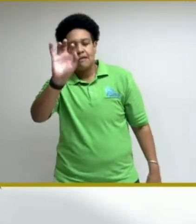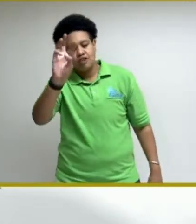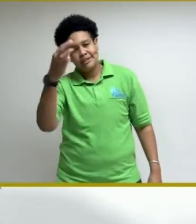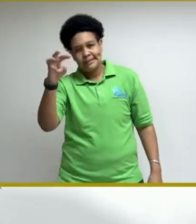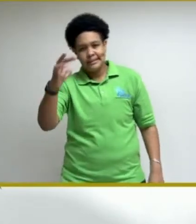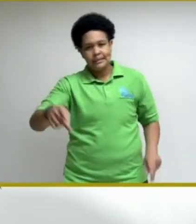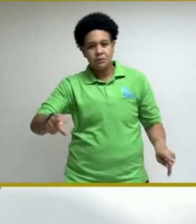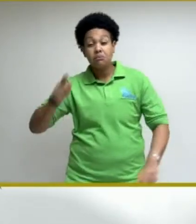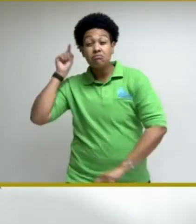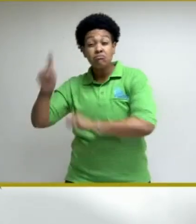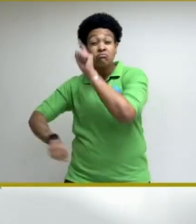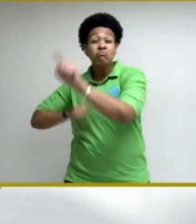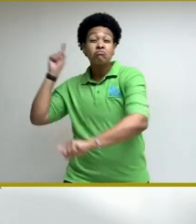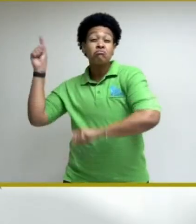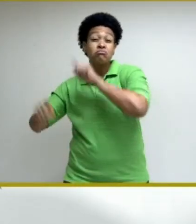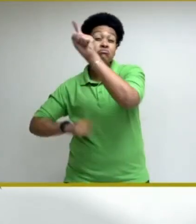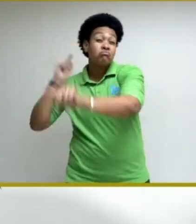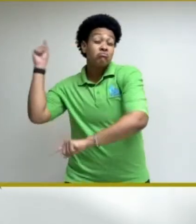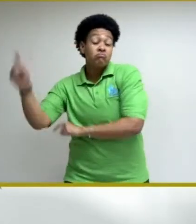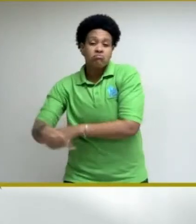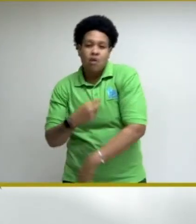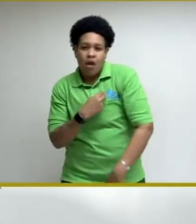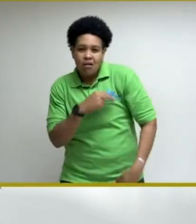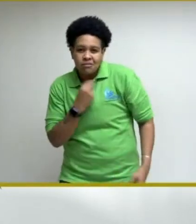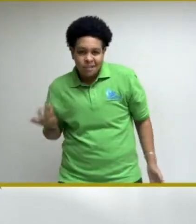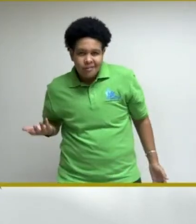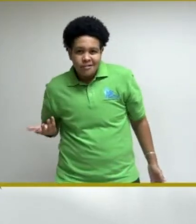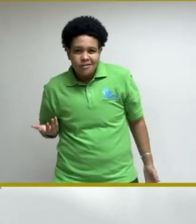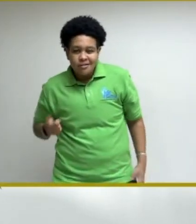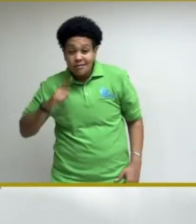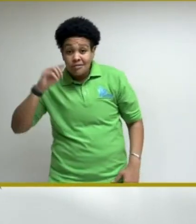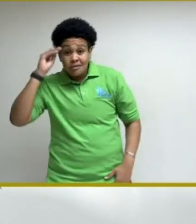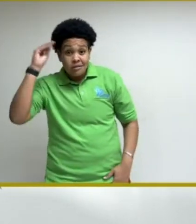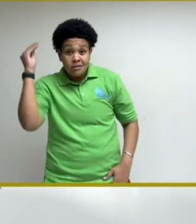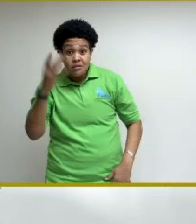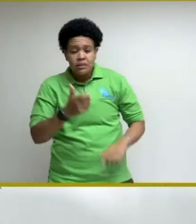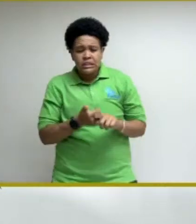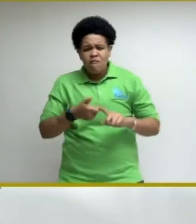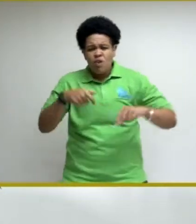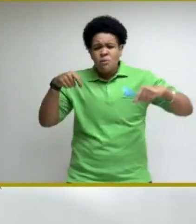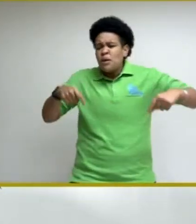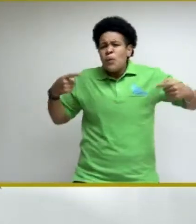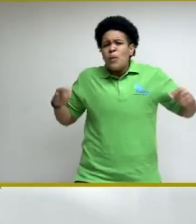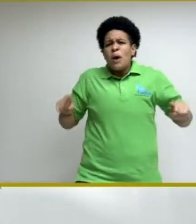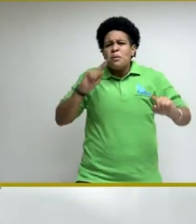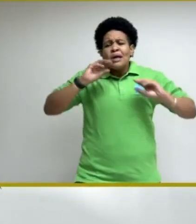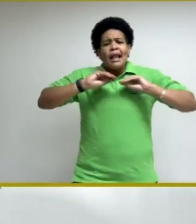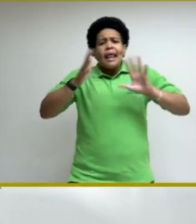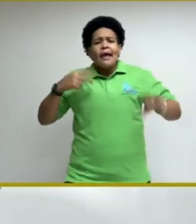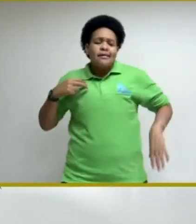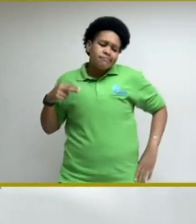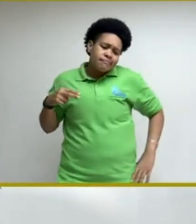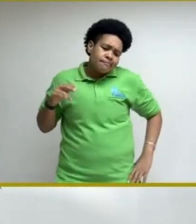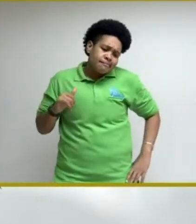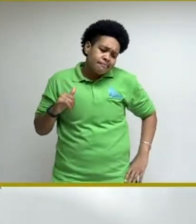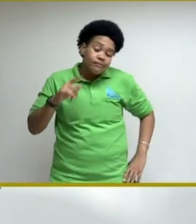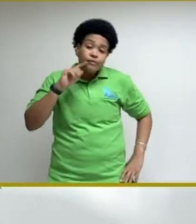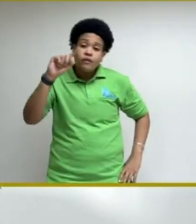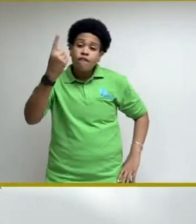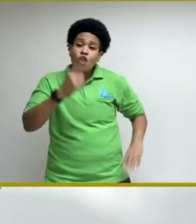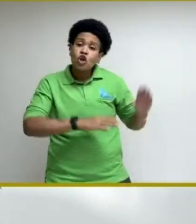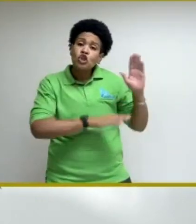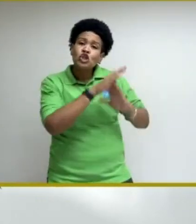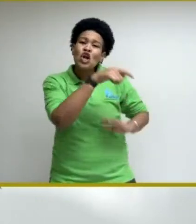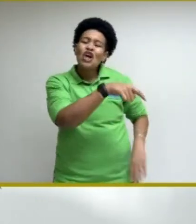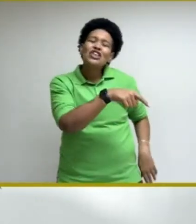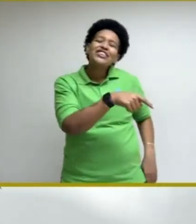716. The other thing I want to highlight is, well, coming from this, it is quite clear that the first surge was not